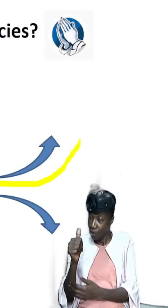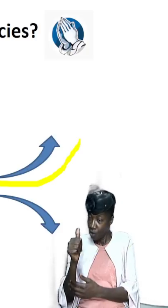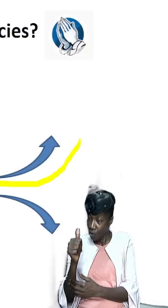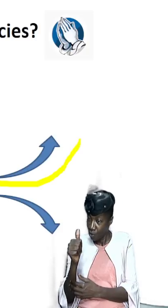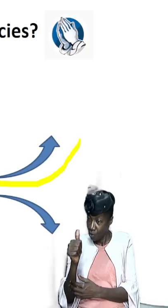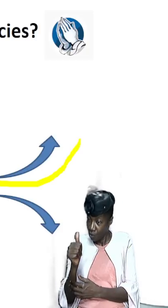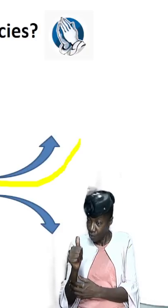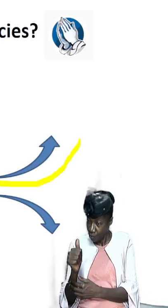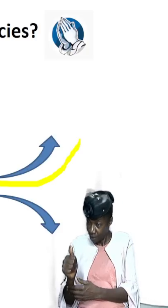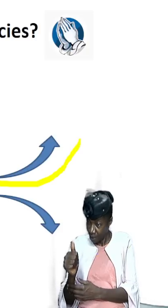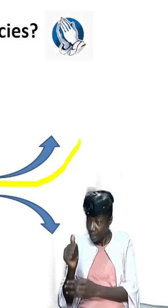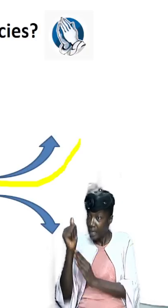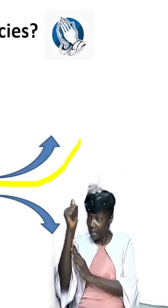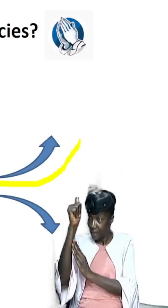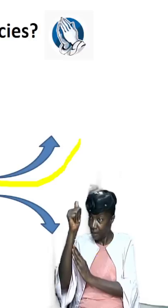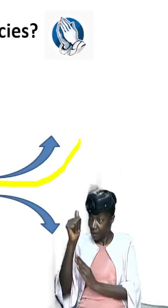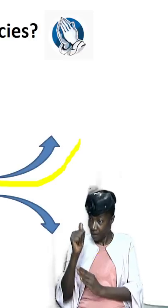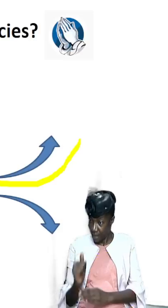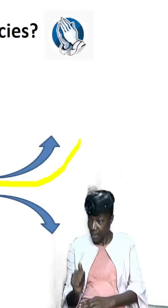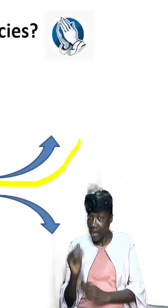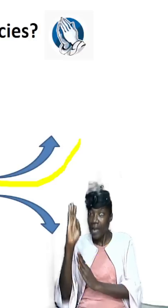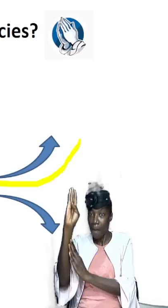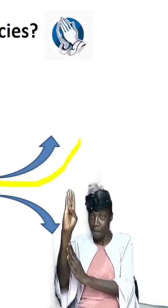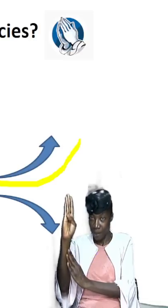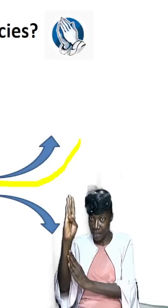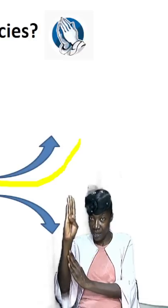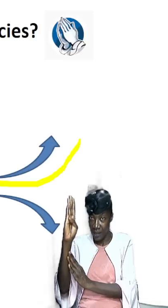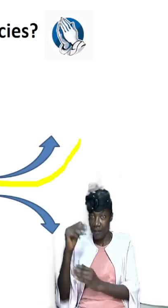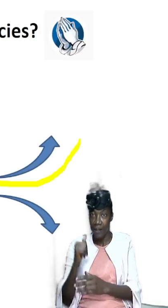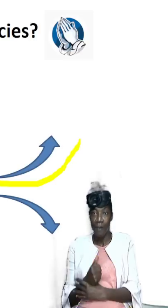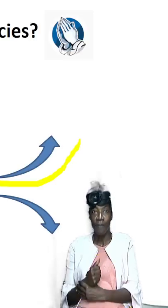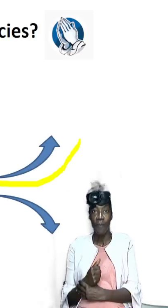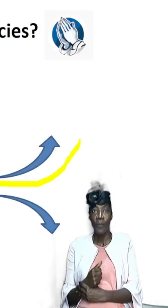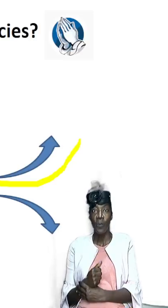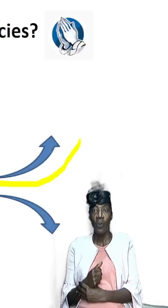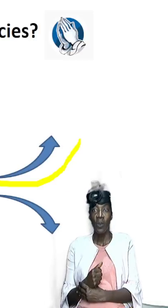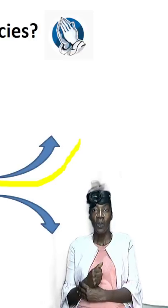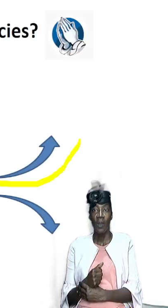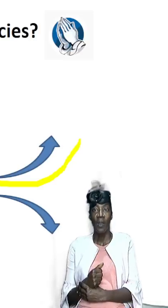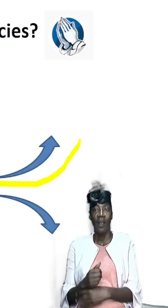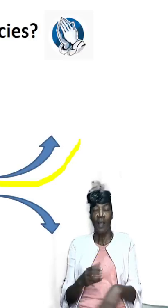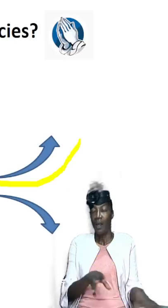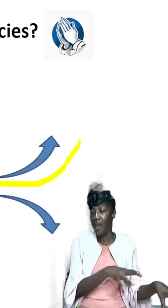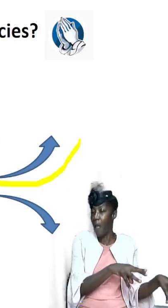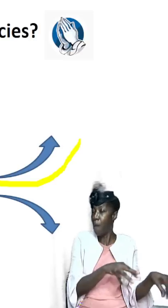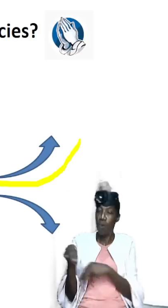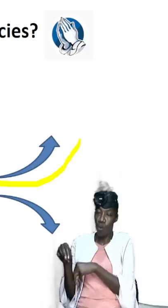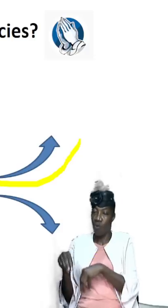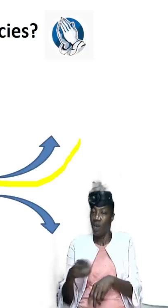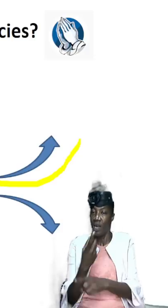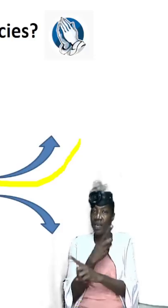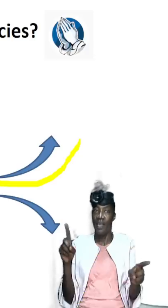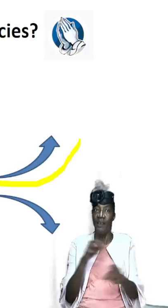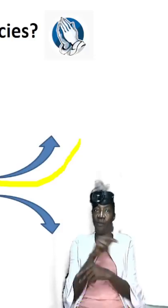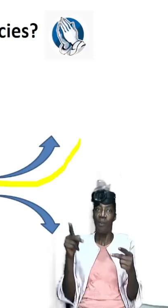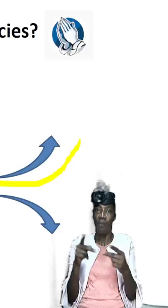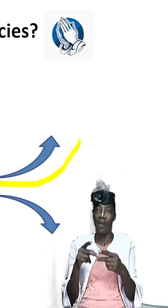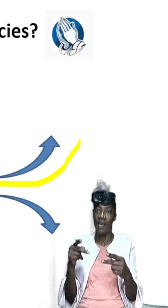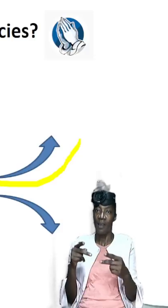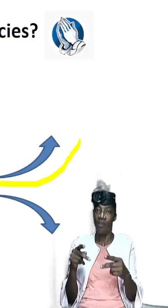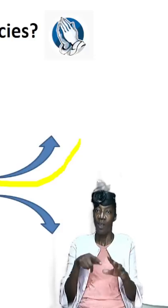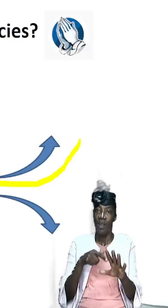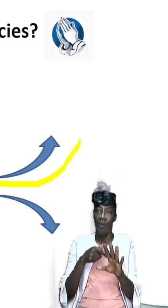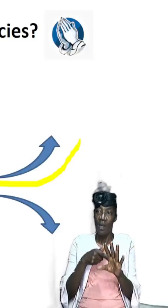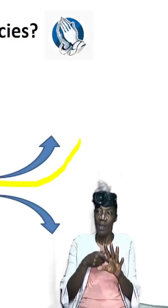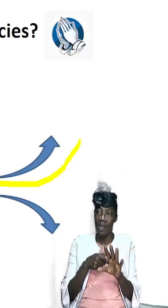themselves, capital A, capital B, and capital A, common B, and they gone into different places. Once they